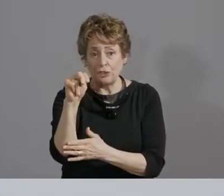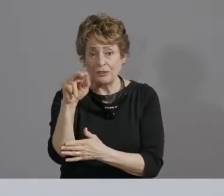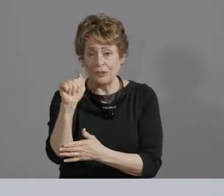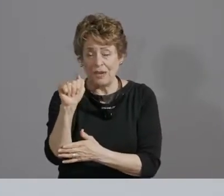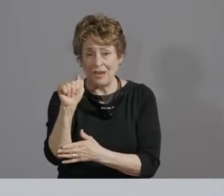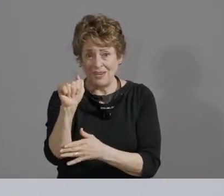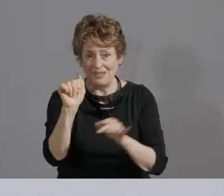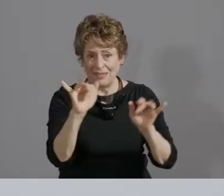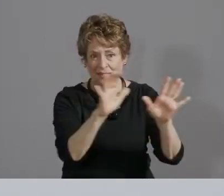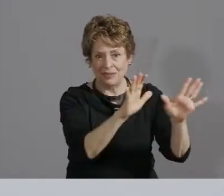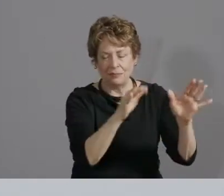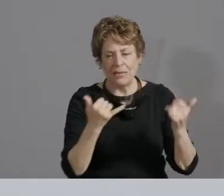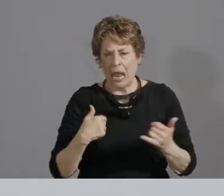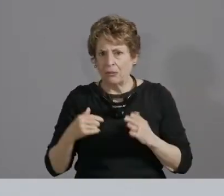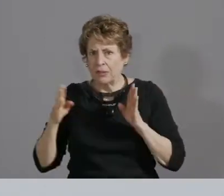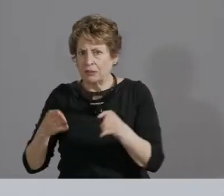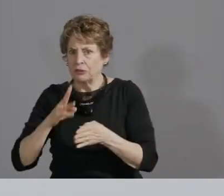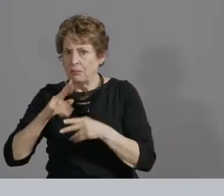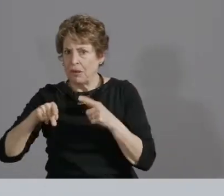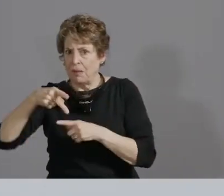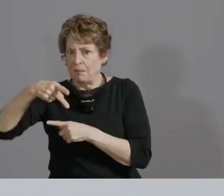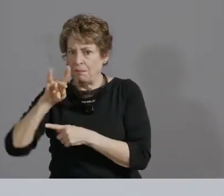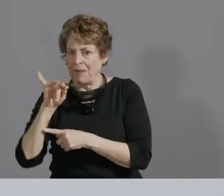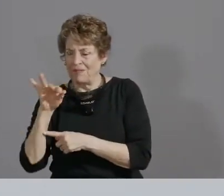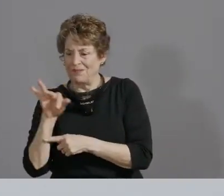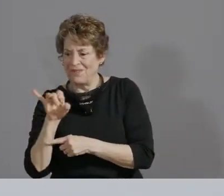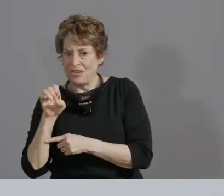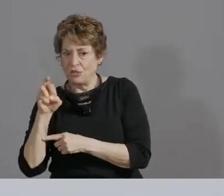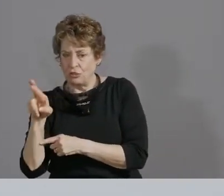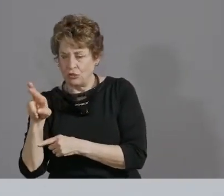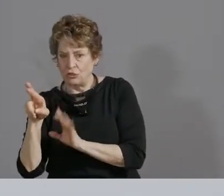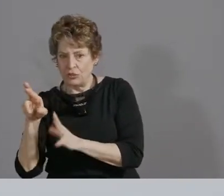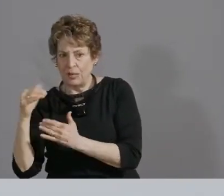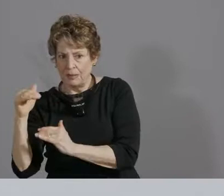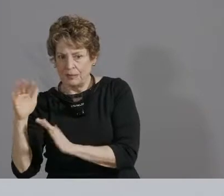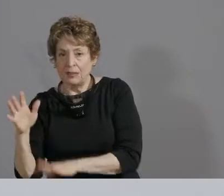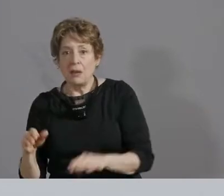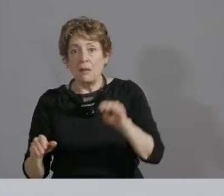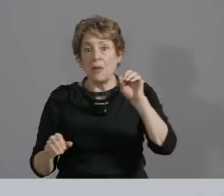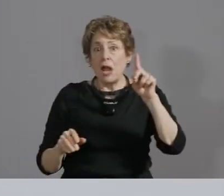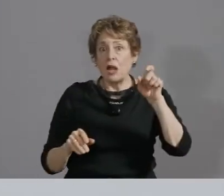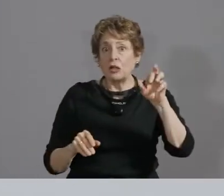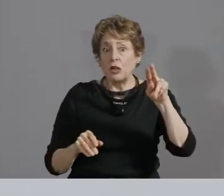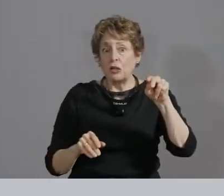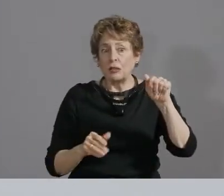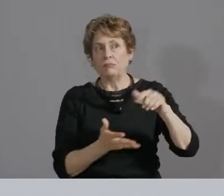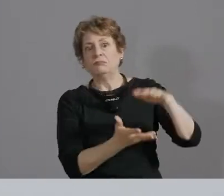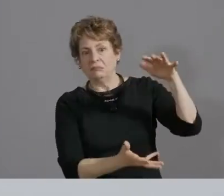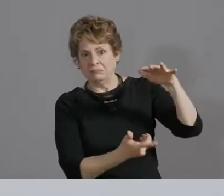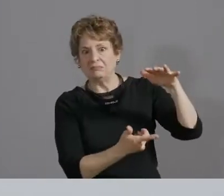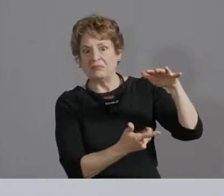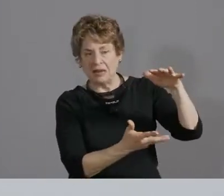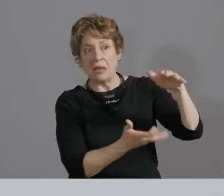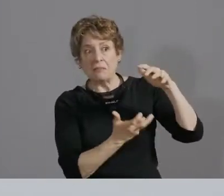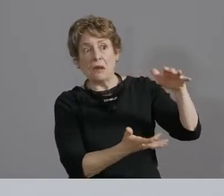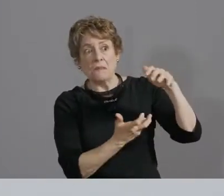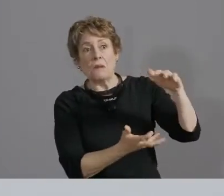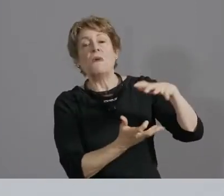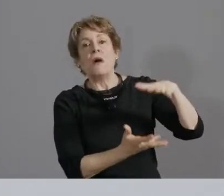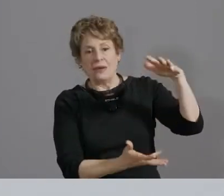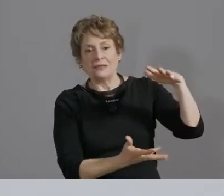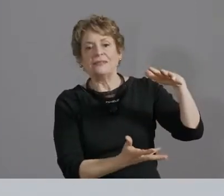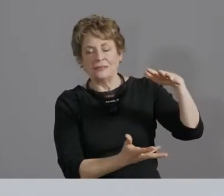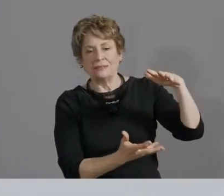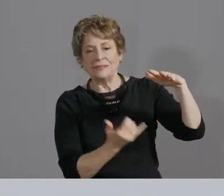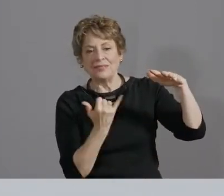eventually no, as we start supporting the state sites and getting more vaccine into what we would hope is doing that same